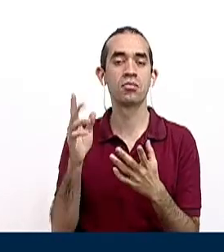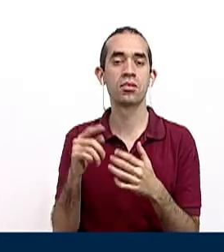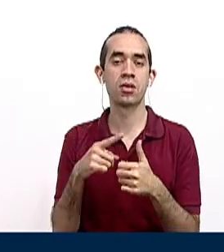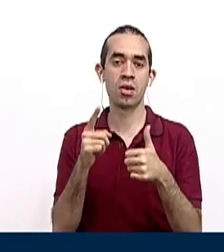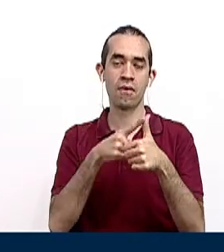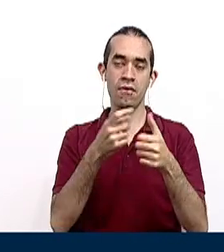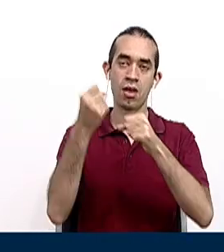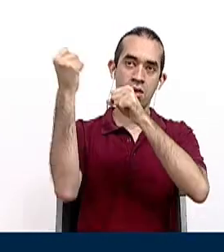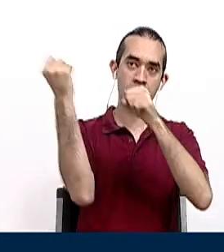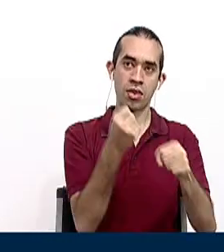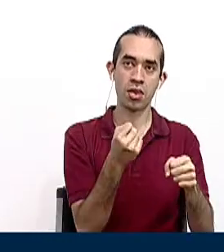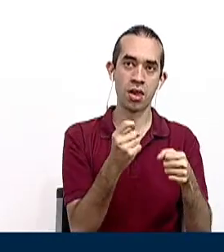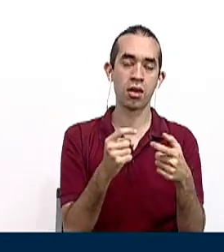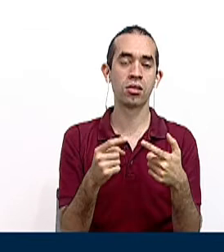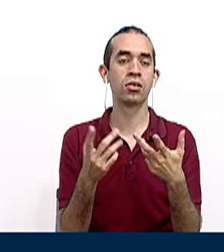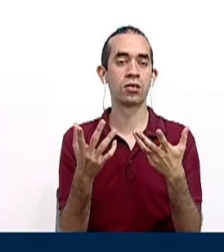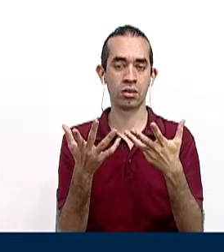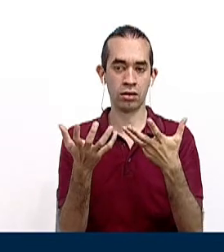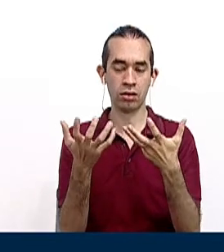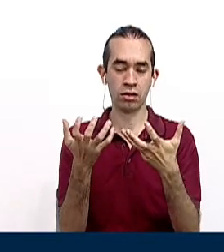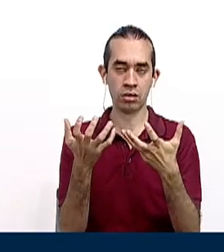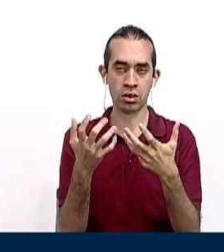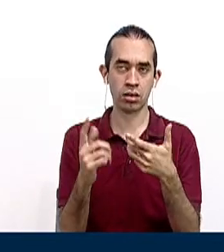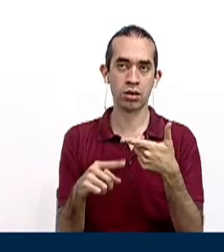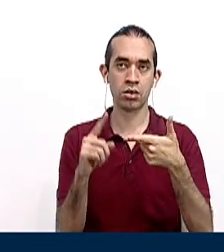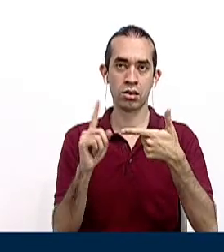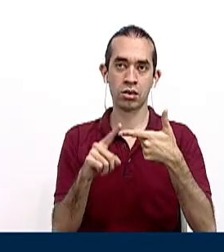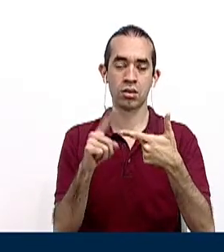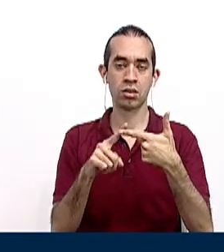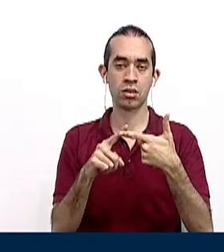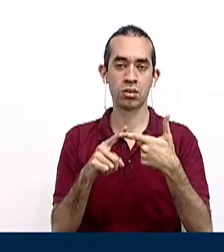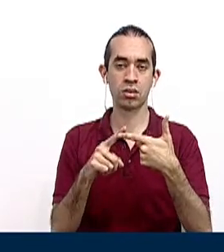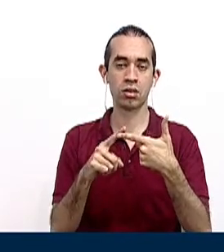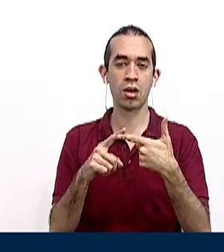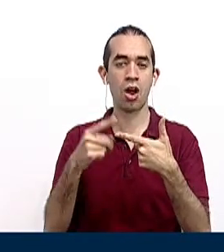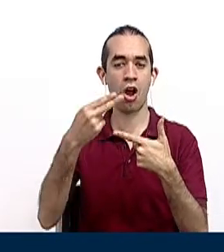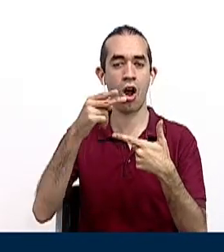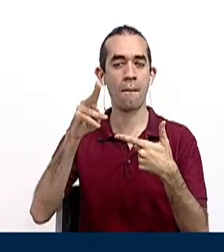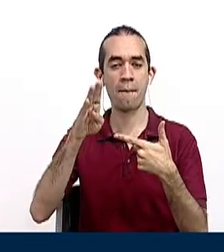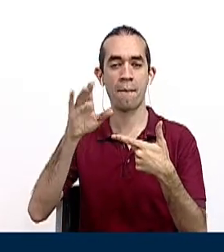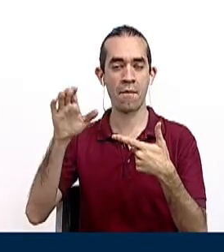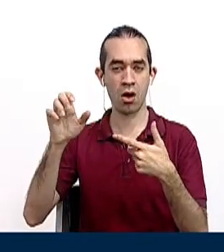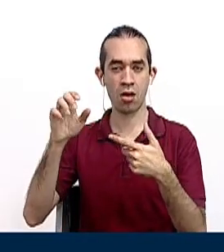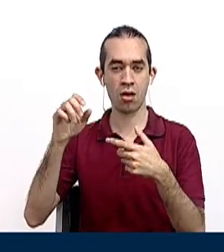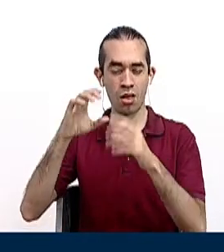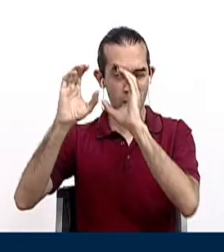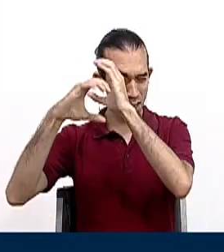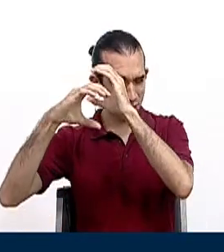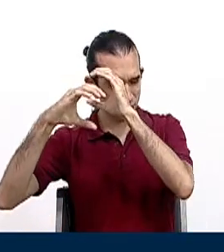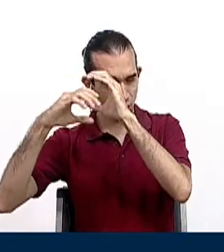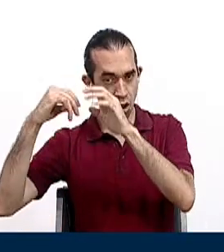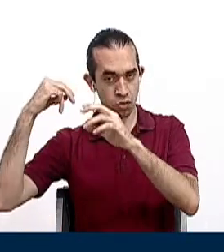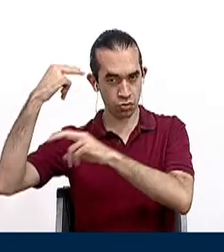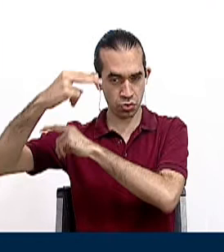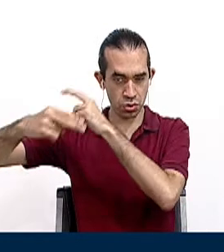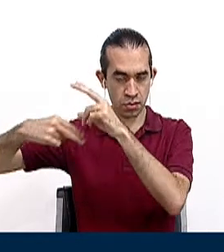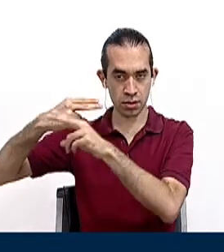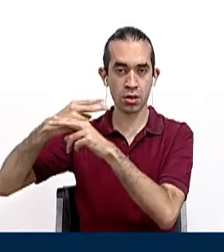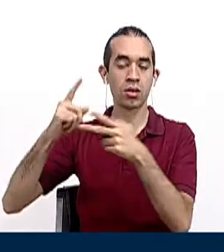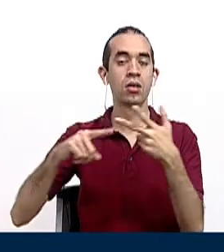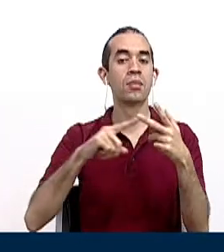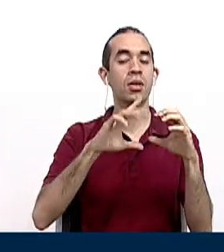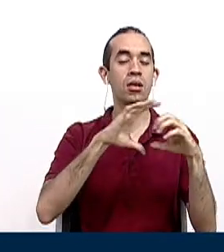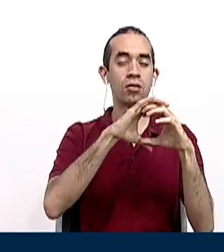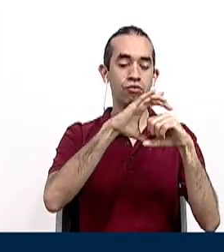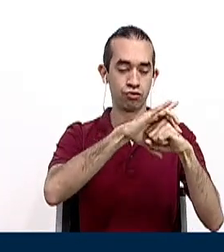foundation she wants to establish, and then the Hubble Space Telescope. She has also worked for Mars orbiting